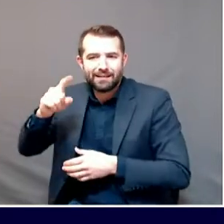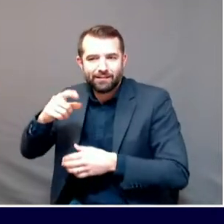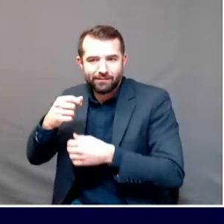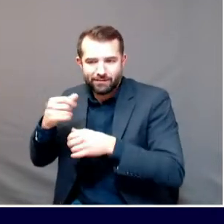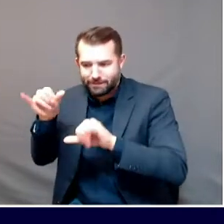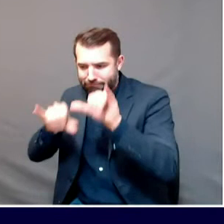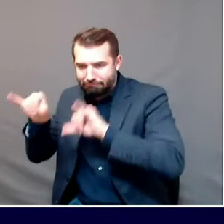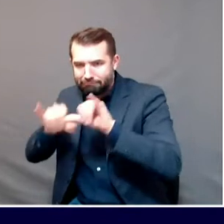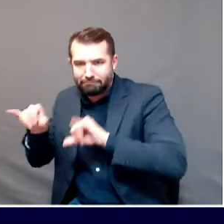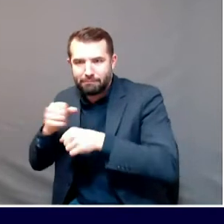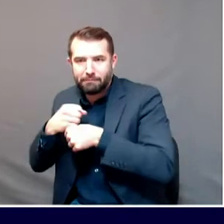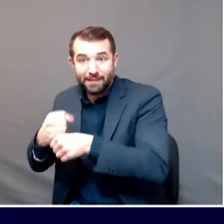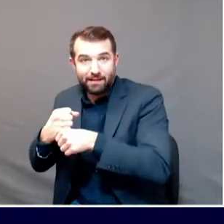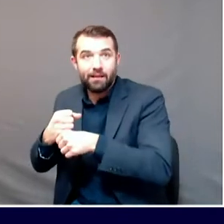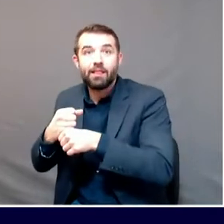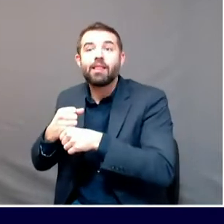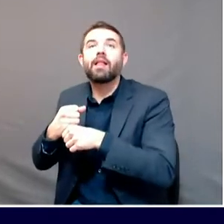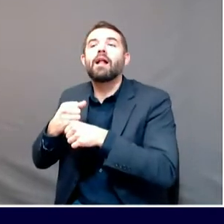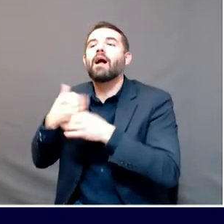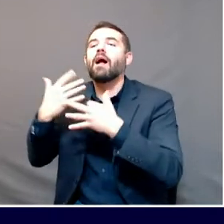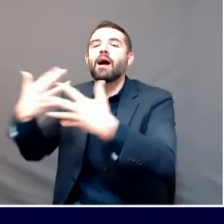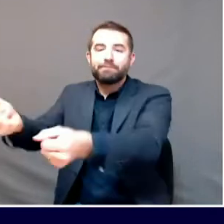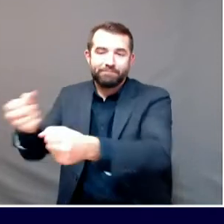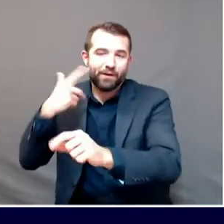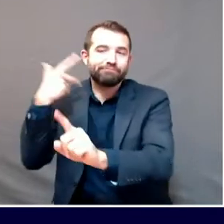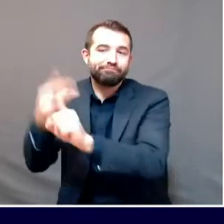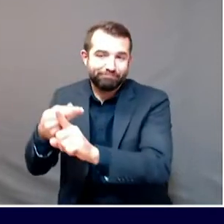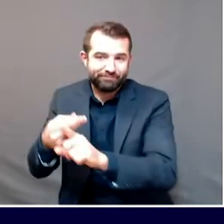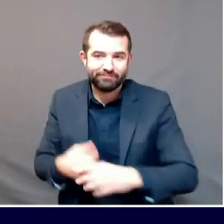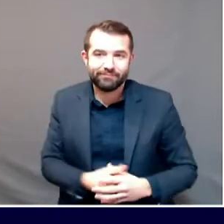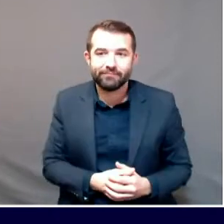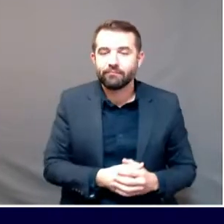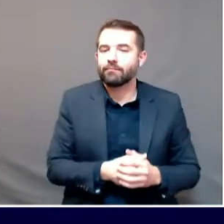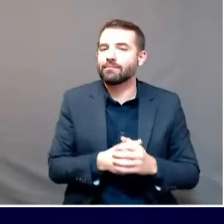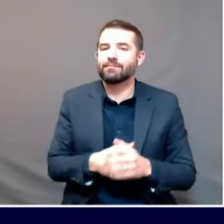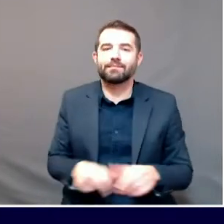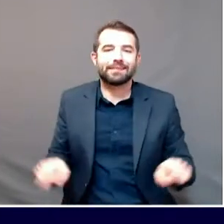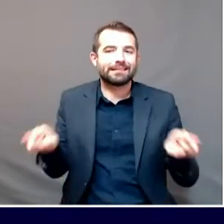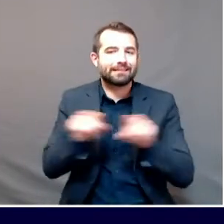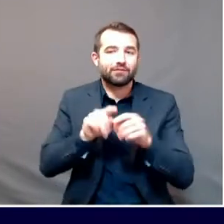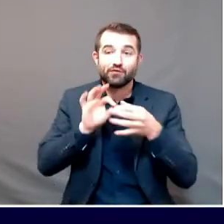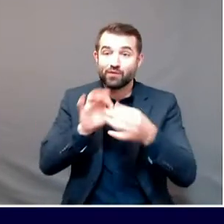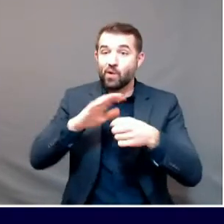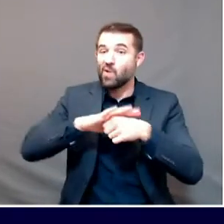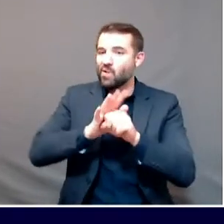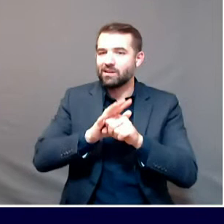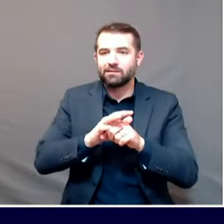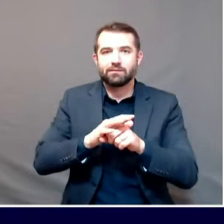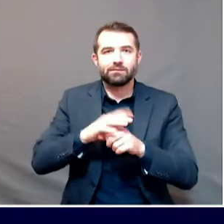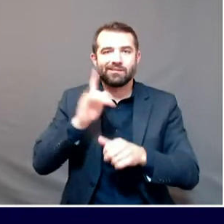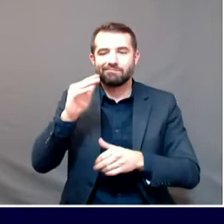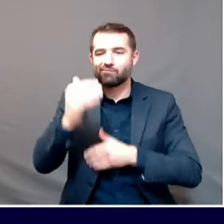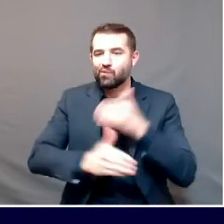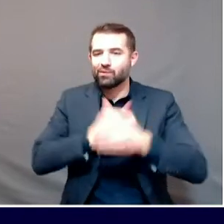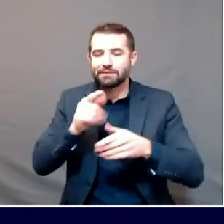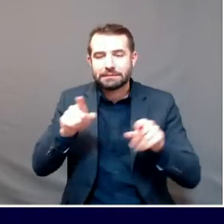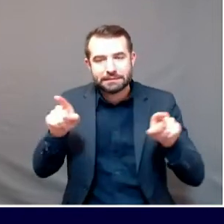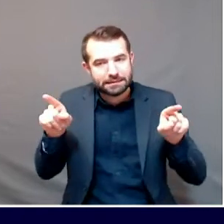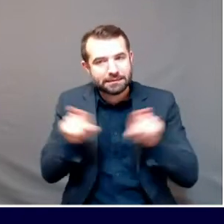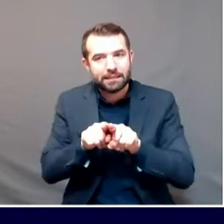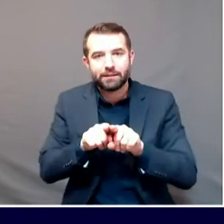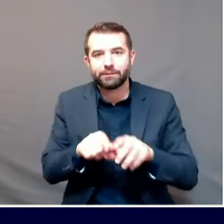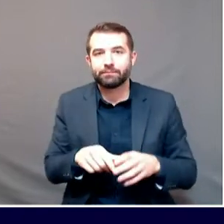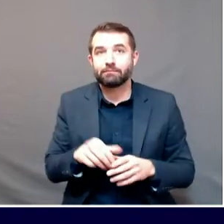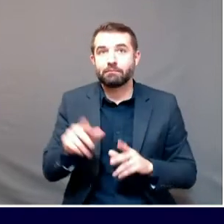But it still leaves open the question, how specifically did they accelerate this process so much? Well, there are a couple